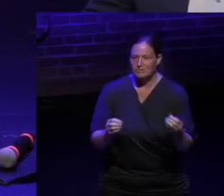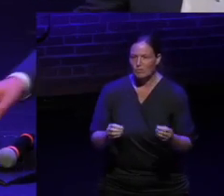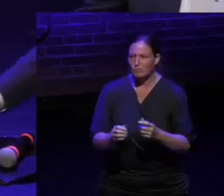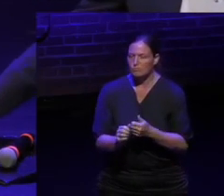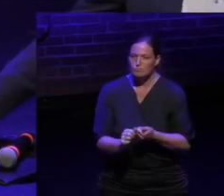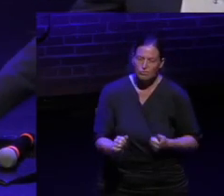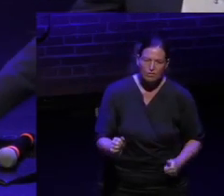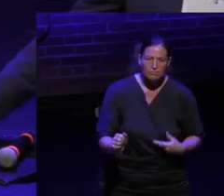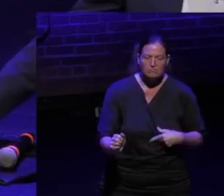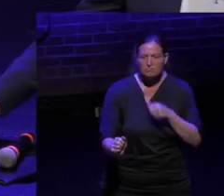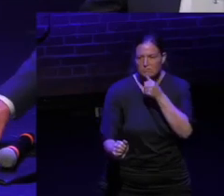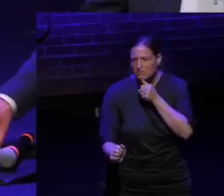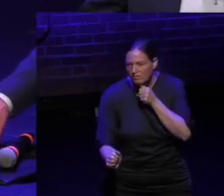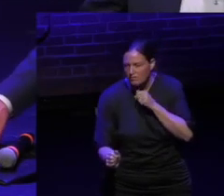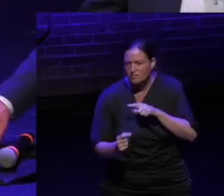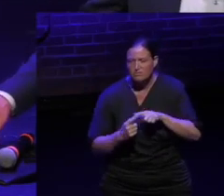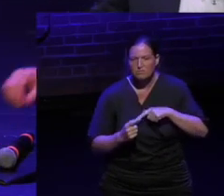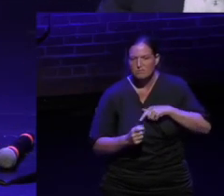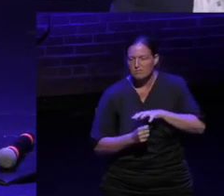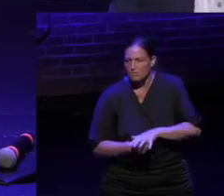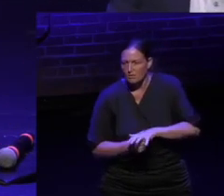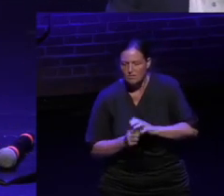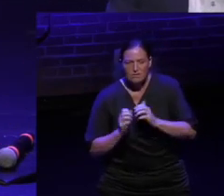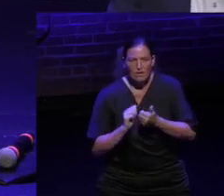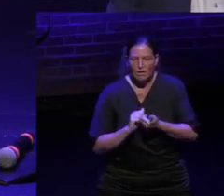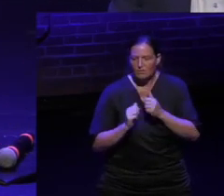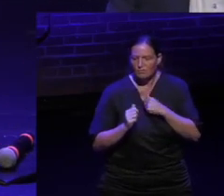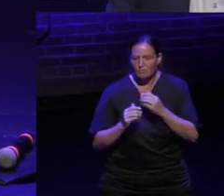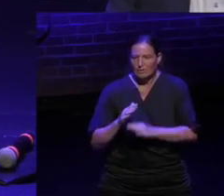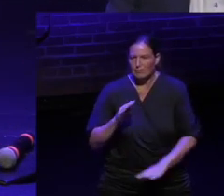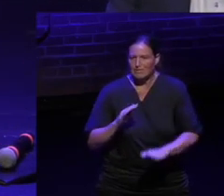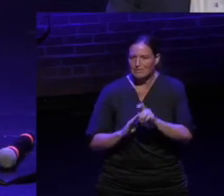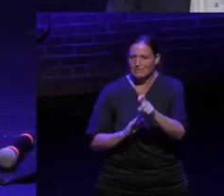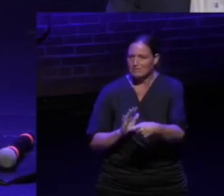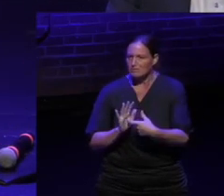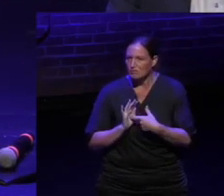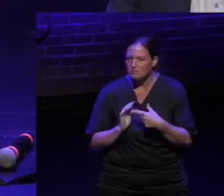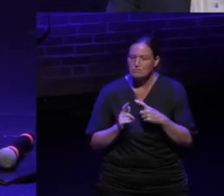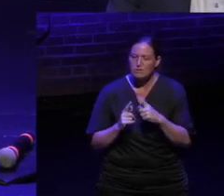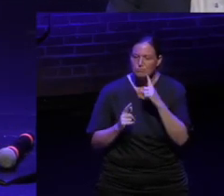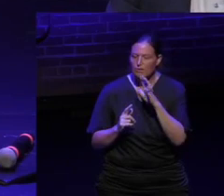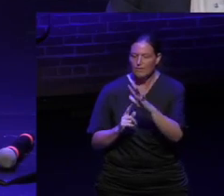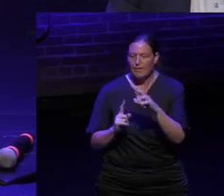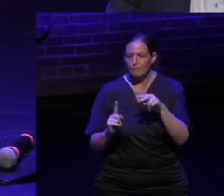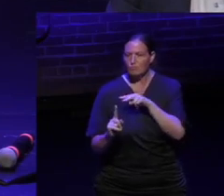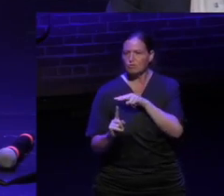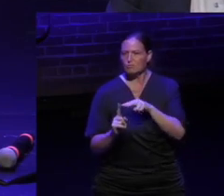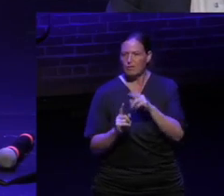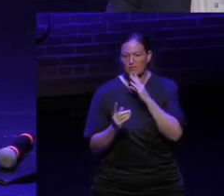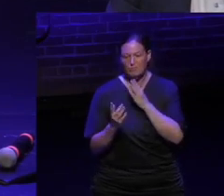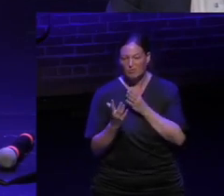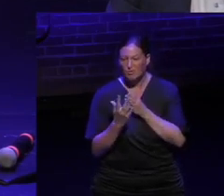straggling or suffering or stressed out and worried about how you're going to get your basic needs met. I really carried that perspective through the